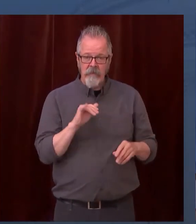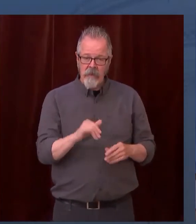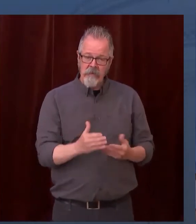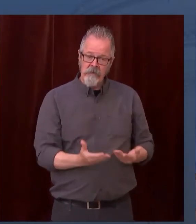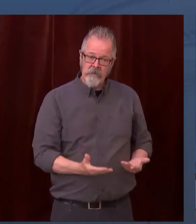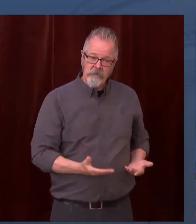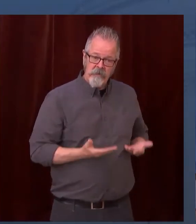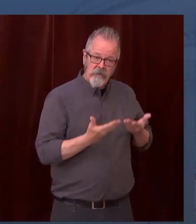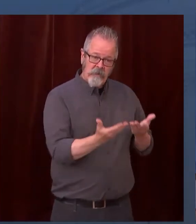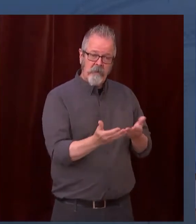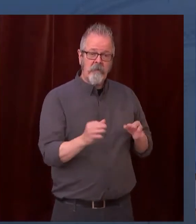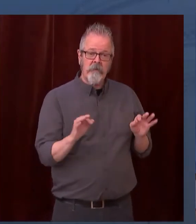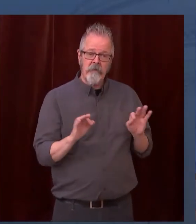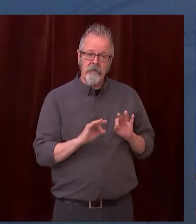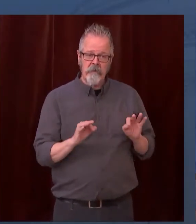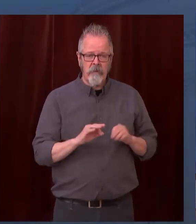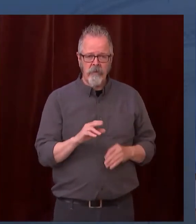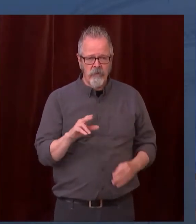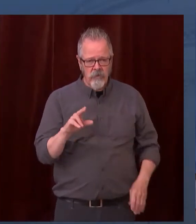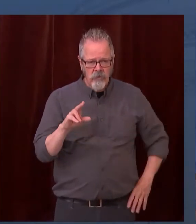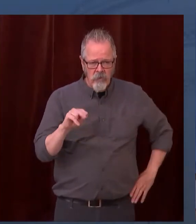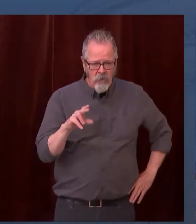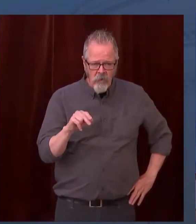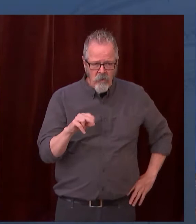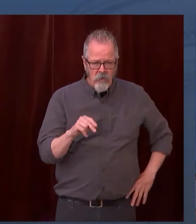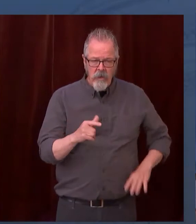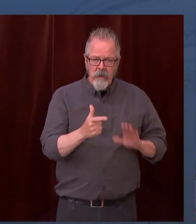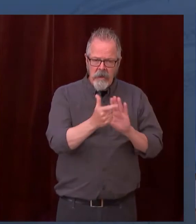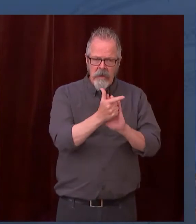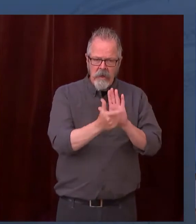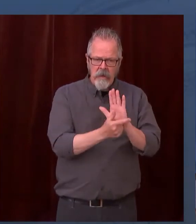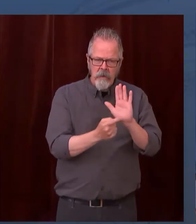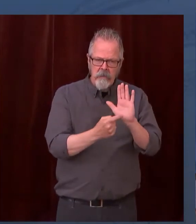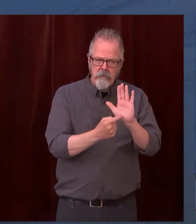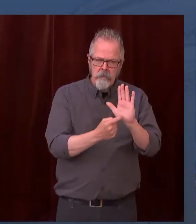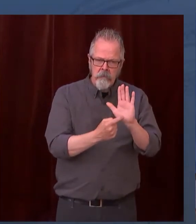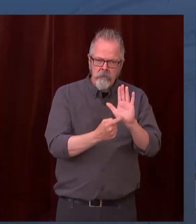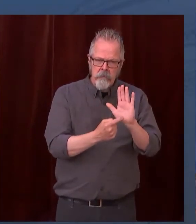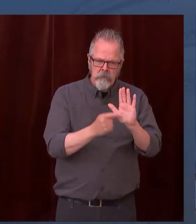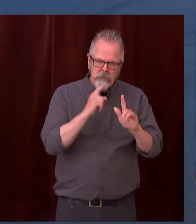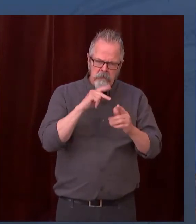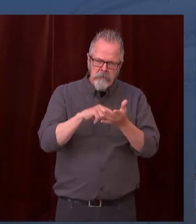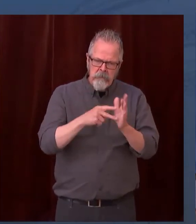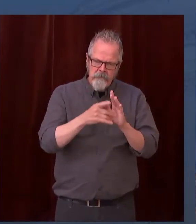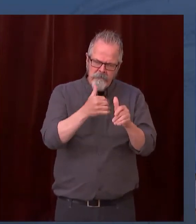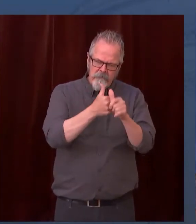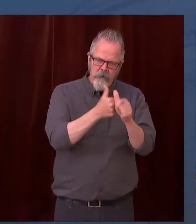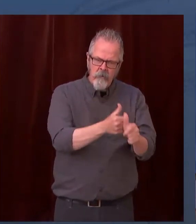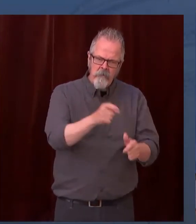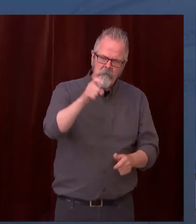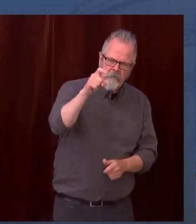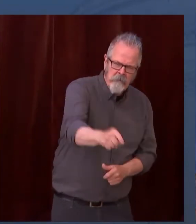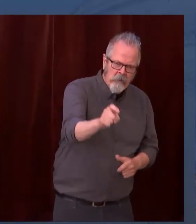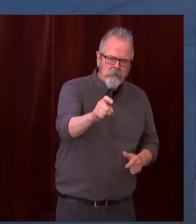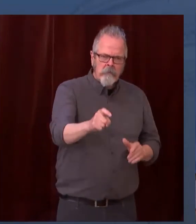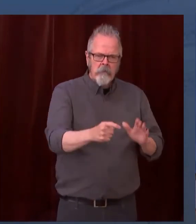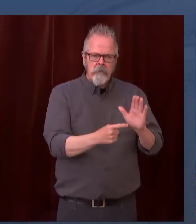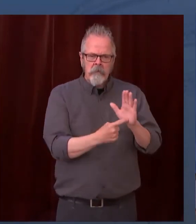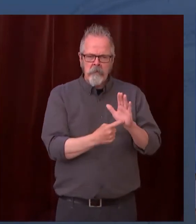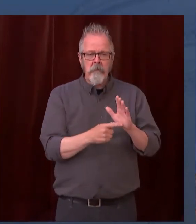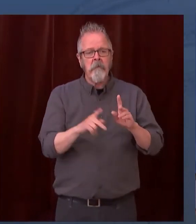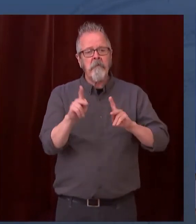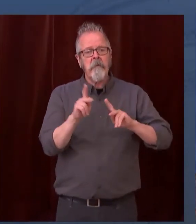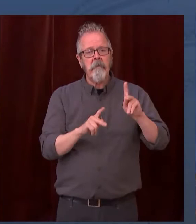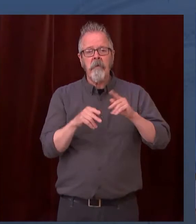and you're not complying with this, the business cannot legally serve you, and that's not an option for them. It is simply